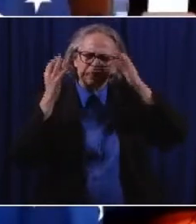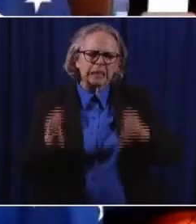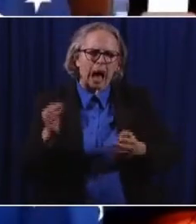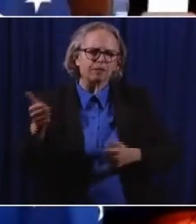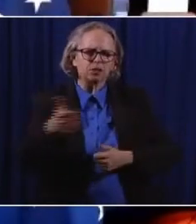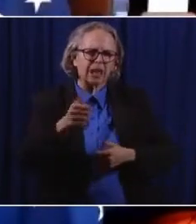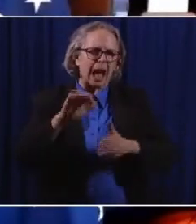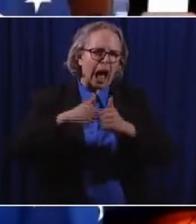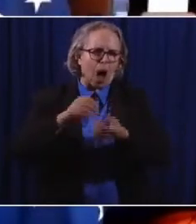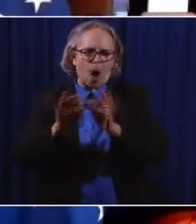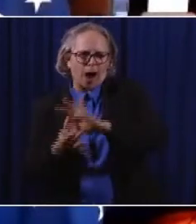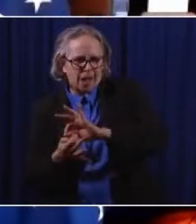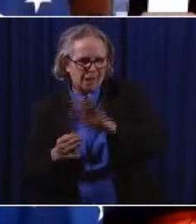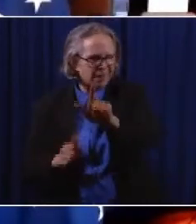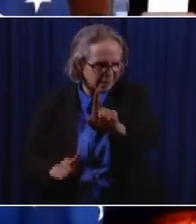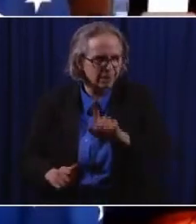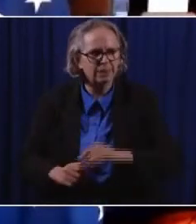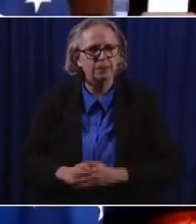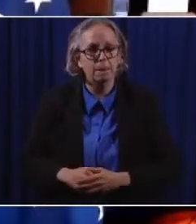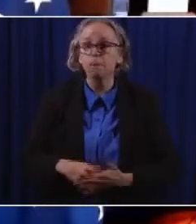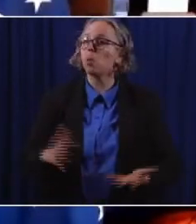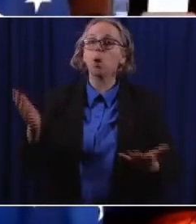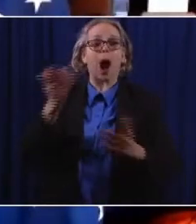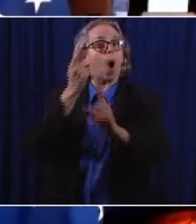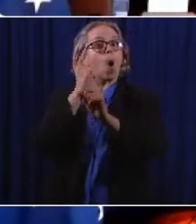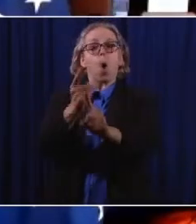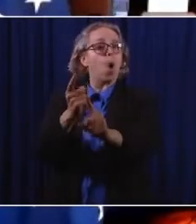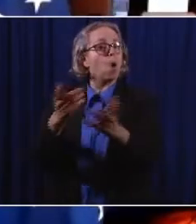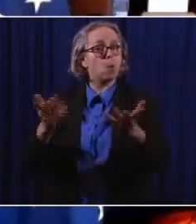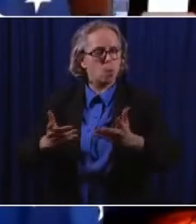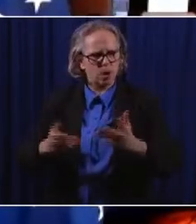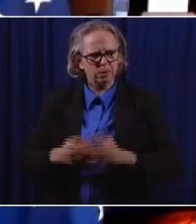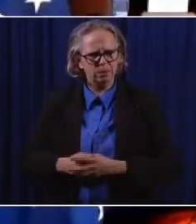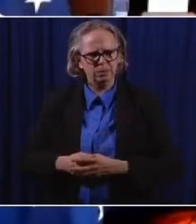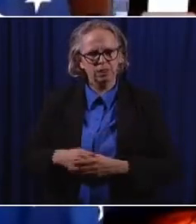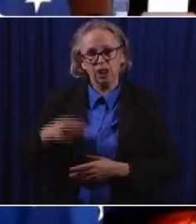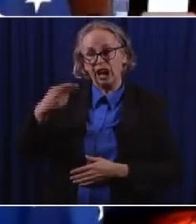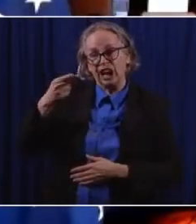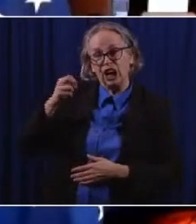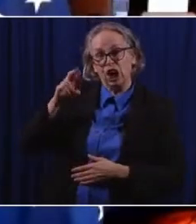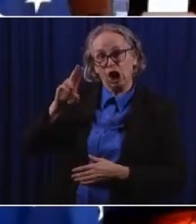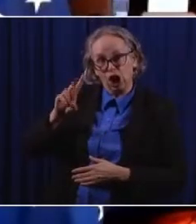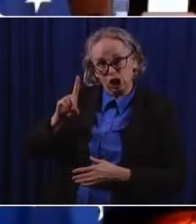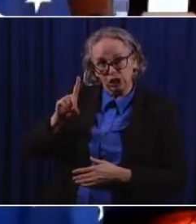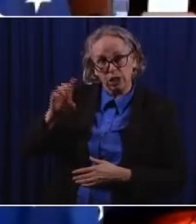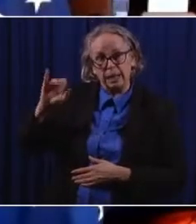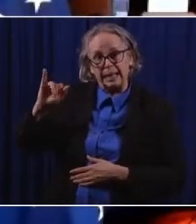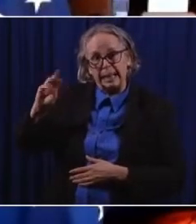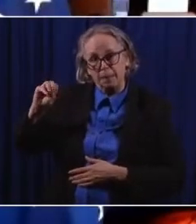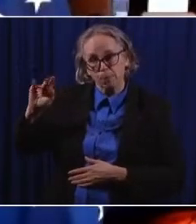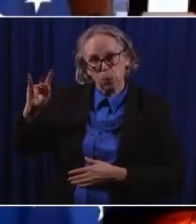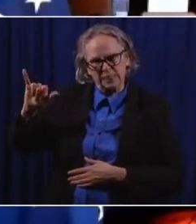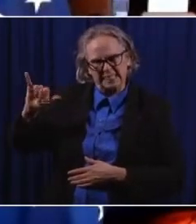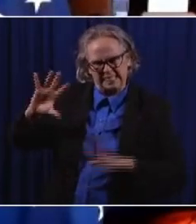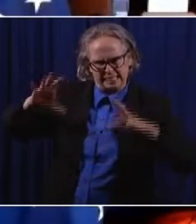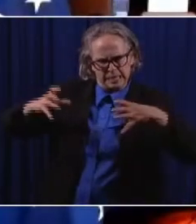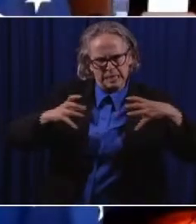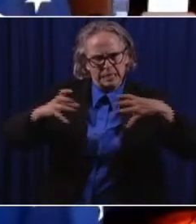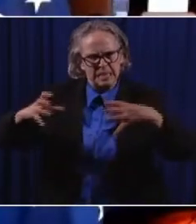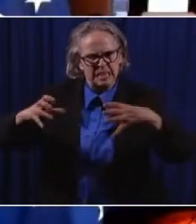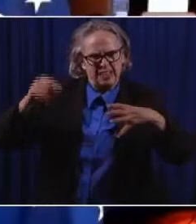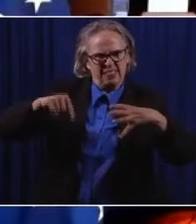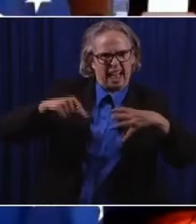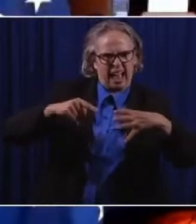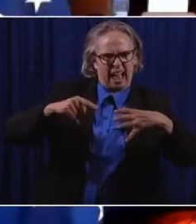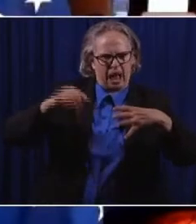that, look, the goal ultimately is to get to herd immunity, and that we're going to need a vaccine to do that. If there's one takeaway that